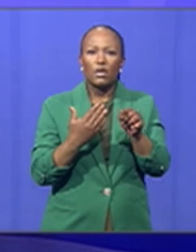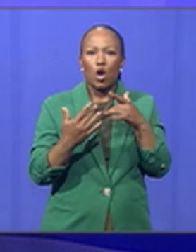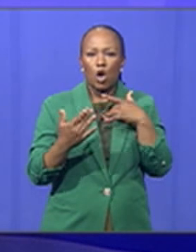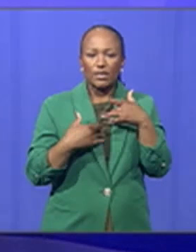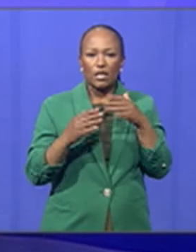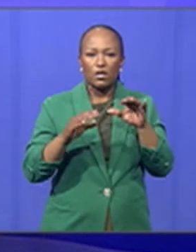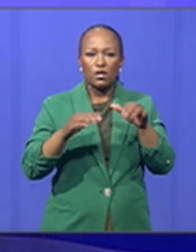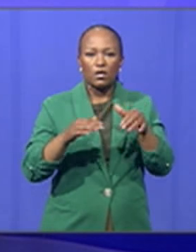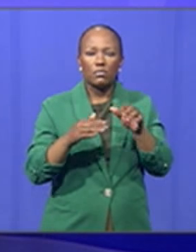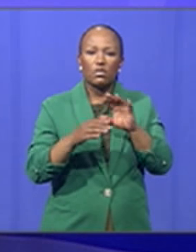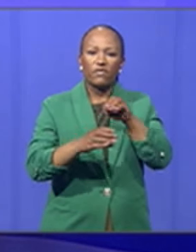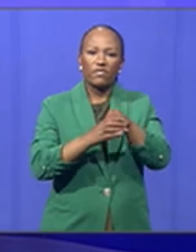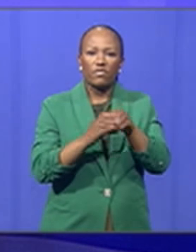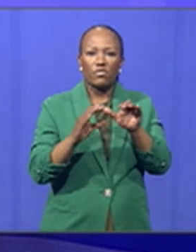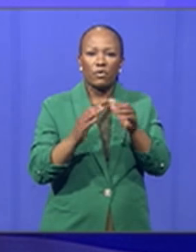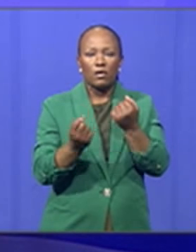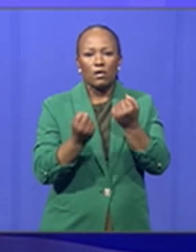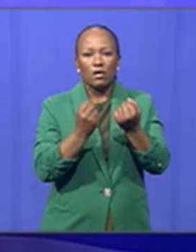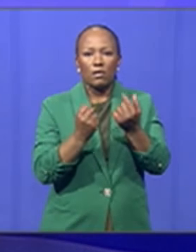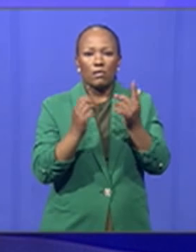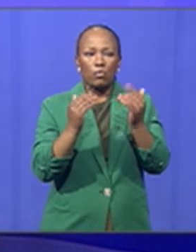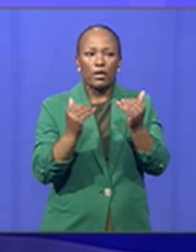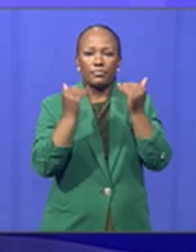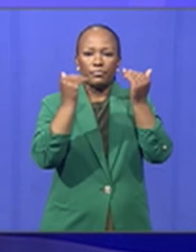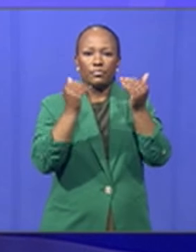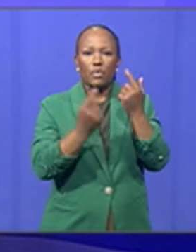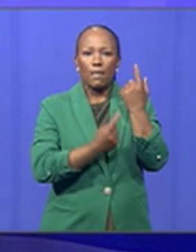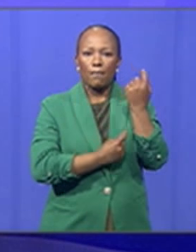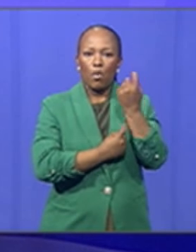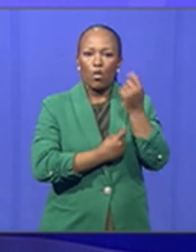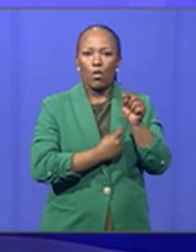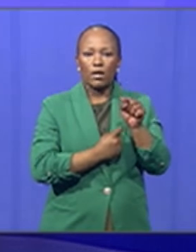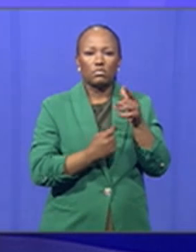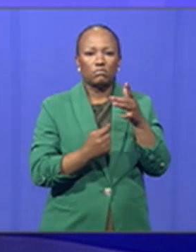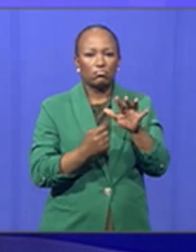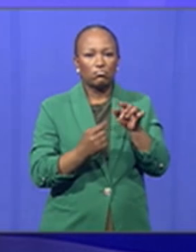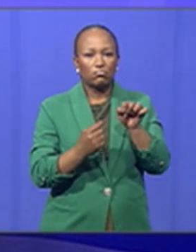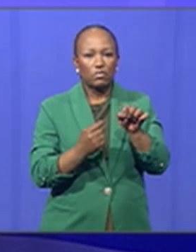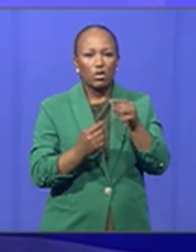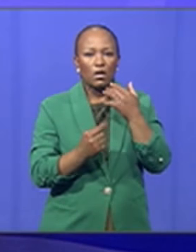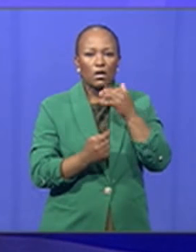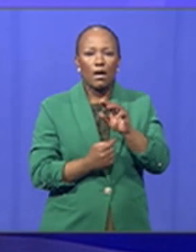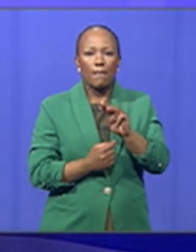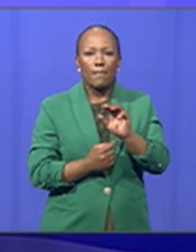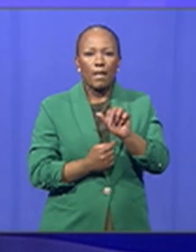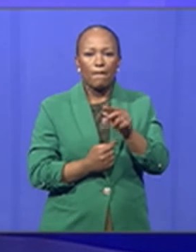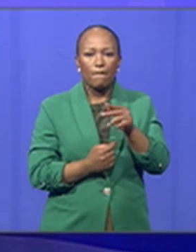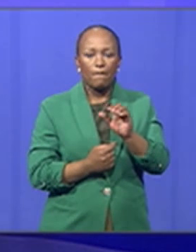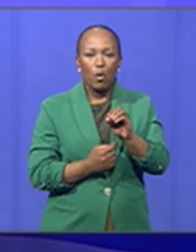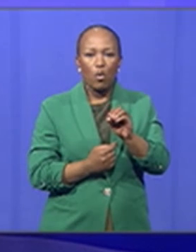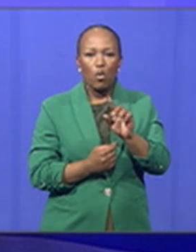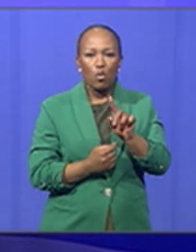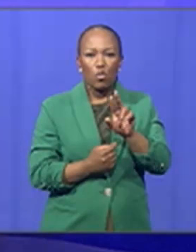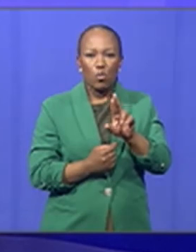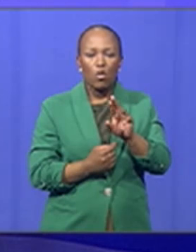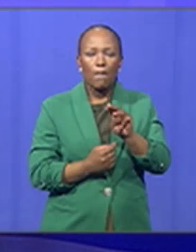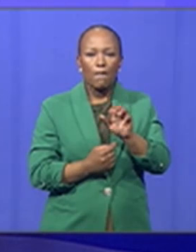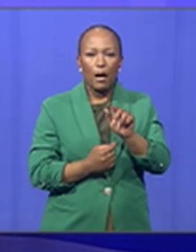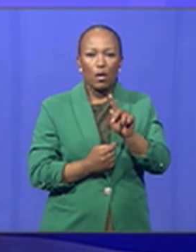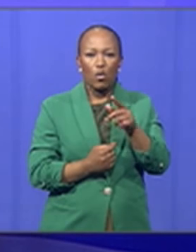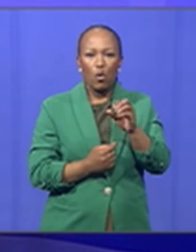bennaga ba maleba e kitimetše kgorontsheko ya godimo ya polokwane go thibela ka mokgwa wa semolao Mamphoku Makgoba Community Trust Makgoba